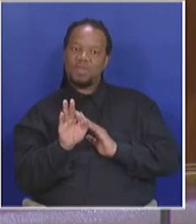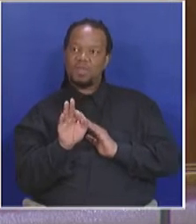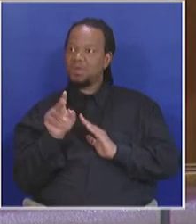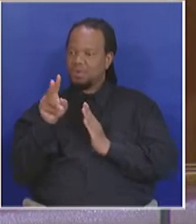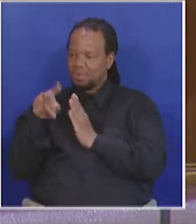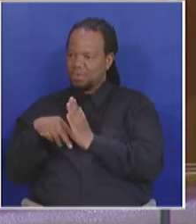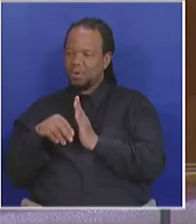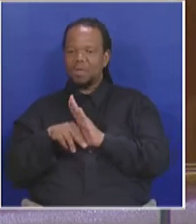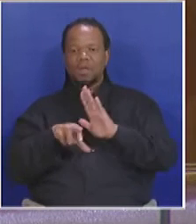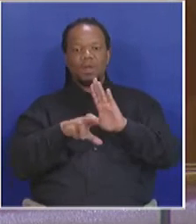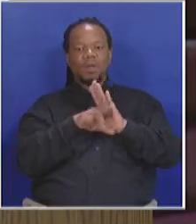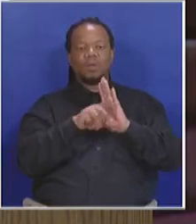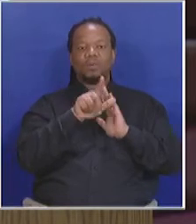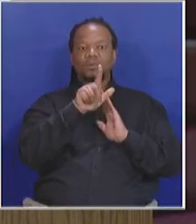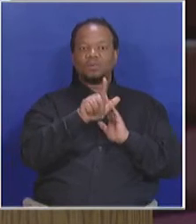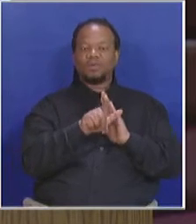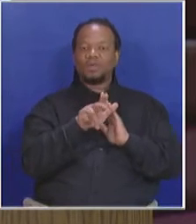Rule 78.2.